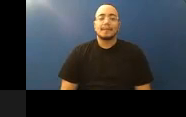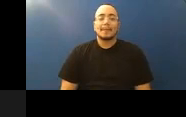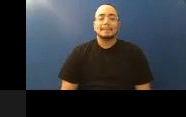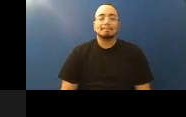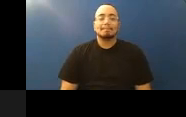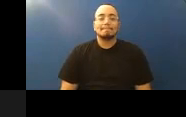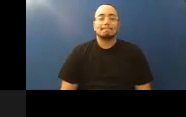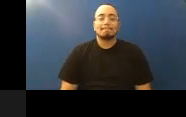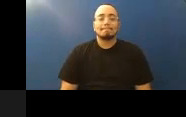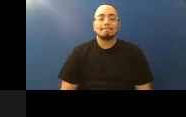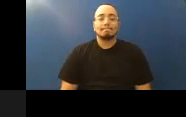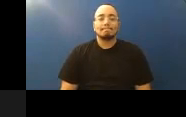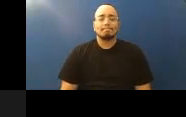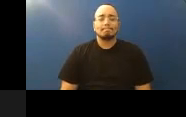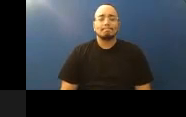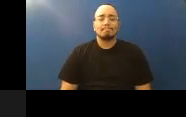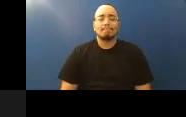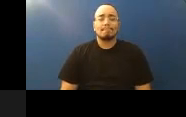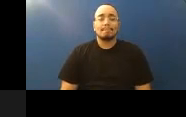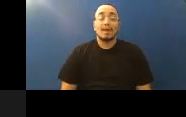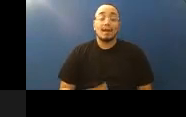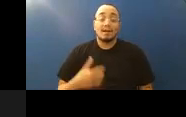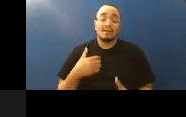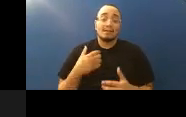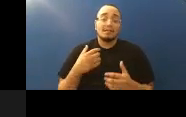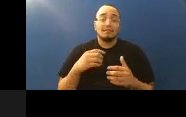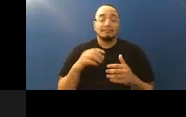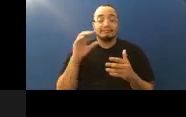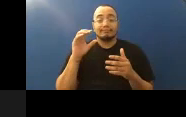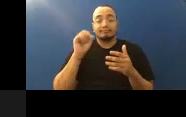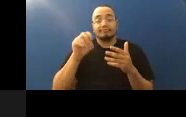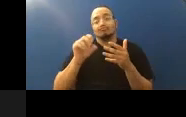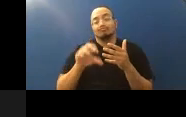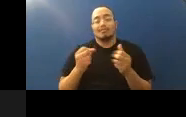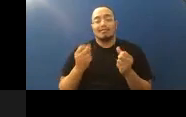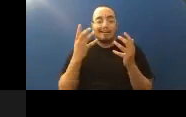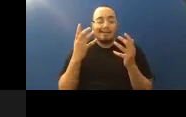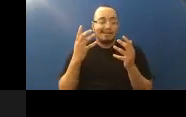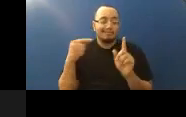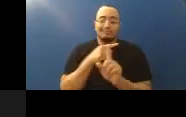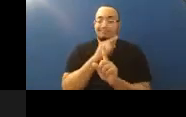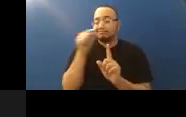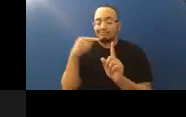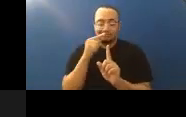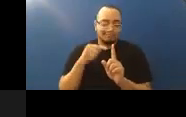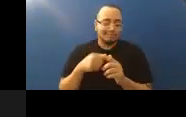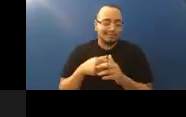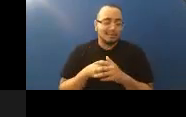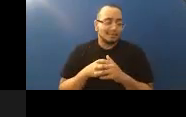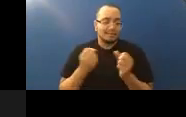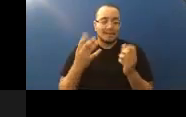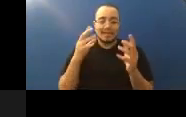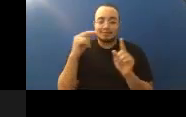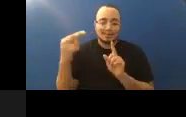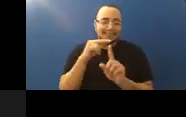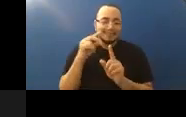I think that's it. I mean, I think I have a lot to say. It's a lot on my mind. I think there's a lot of different ways that this can go. But I just want